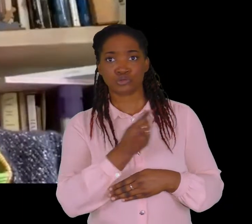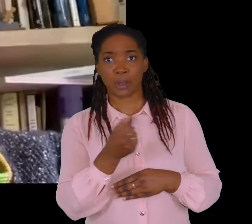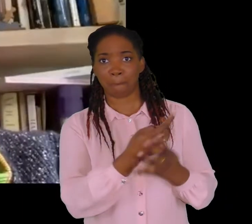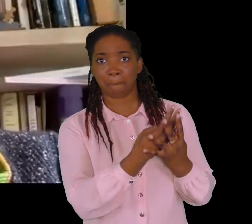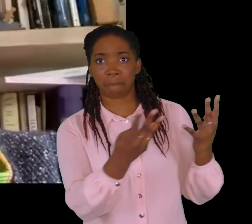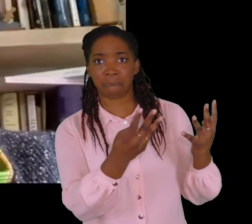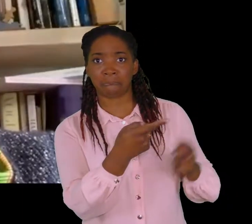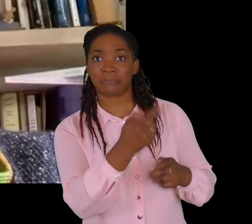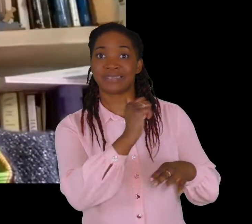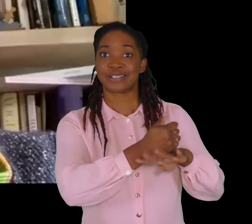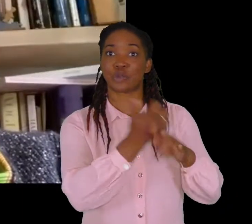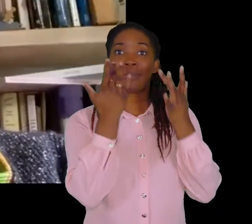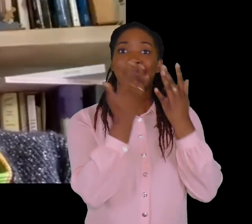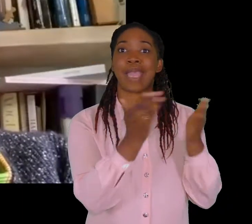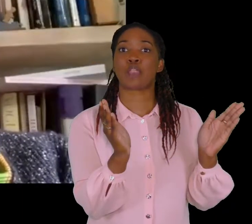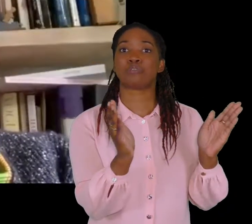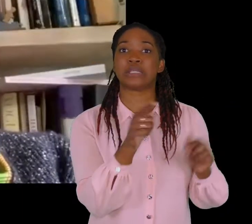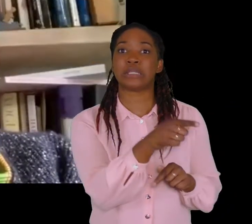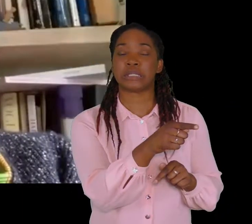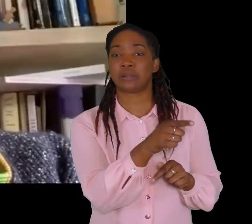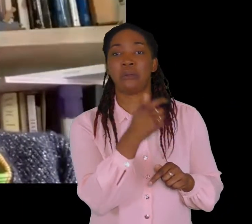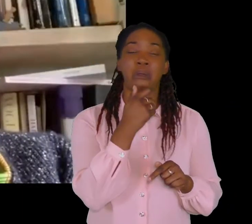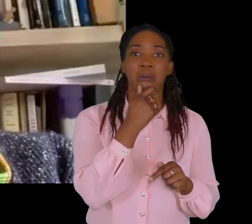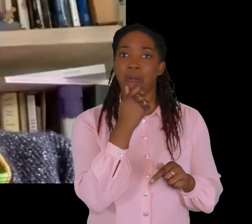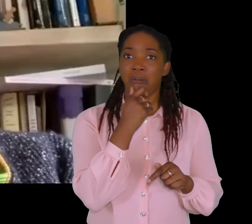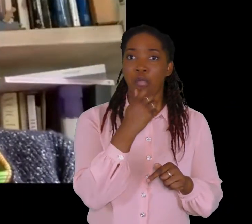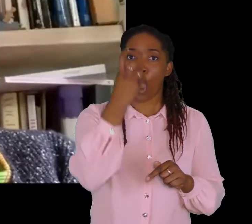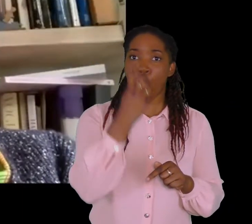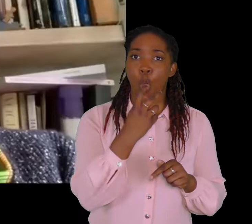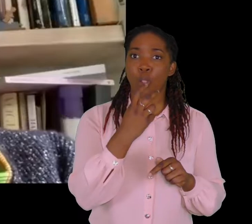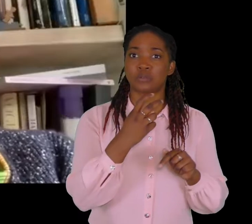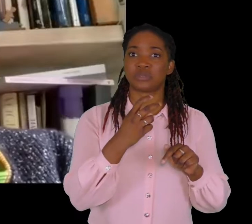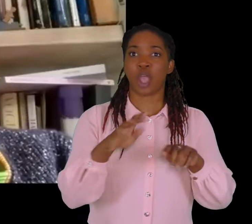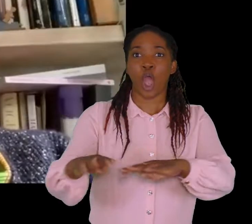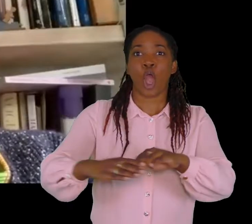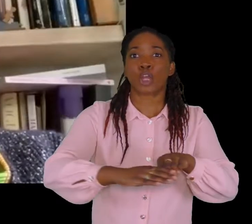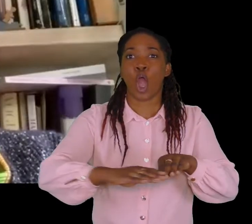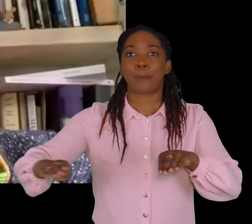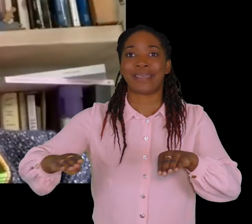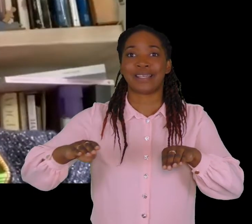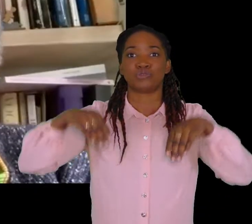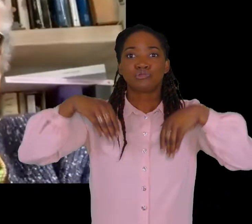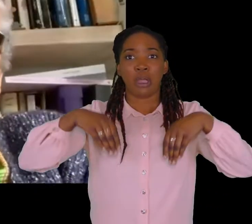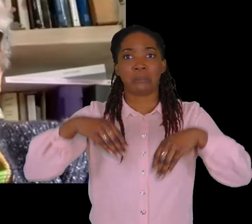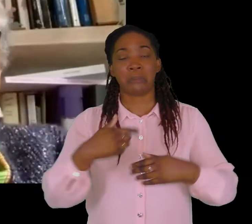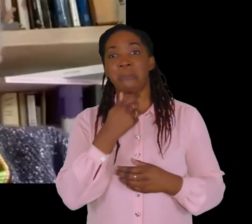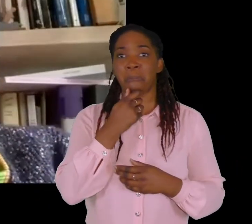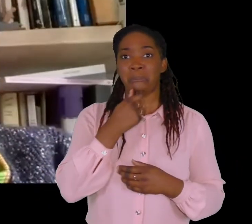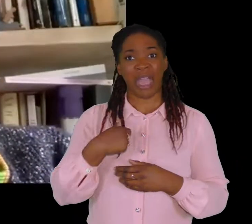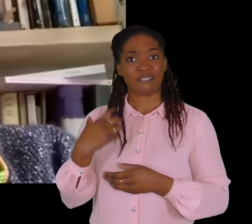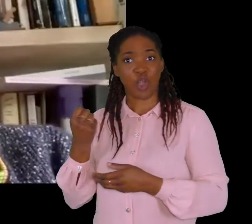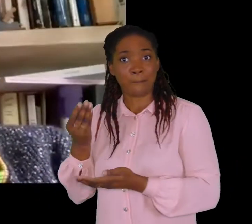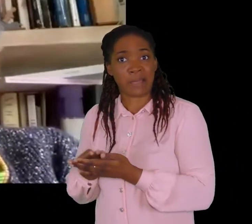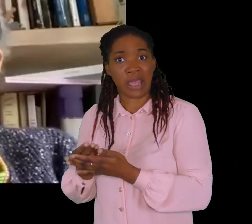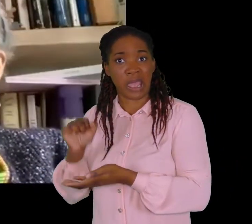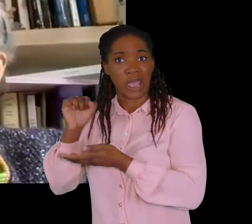had set up a gallery in a couple of the old carpet shops, and I thought, well, I got a grant,